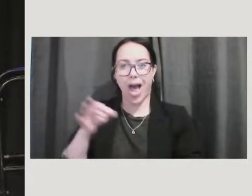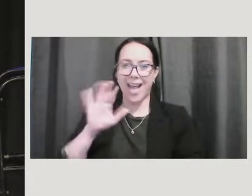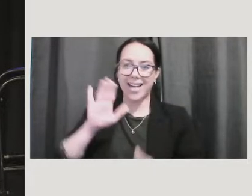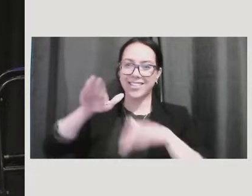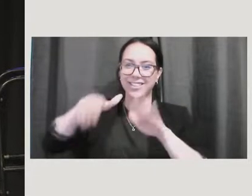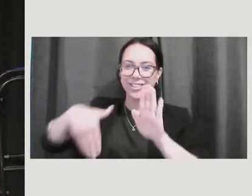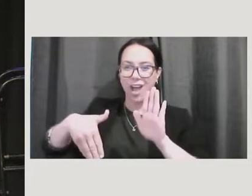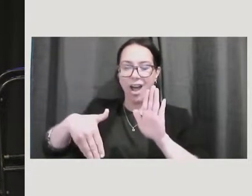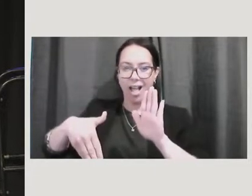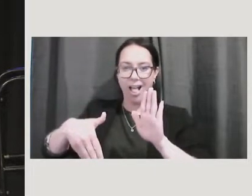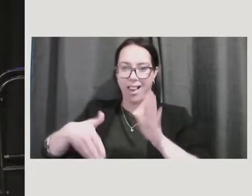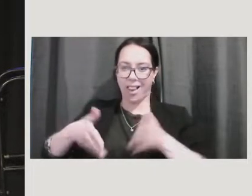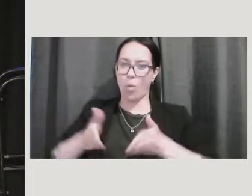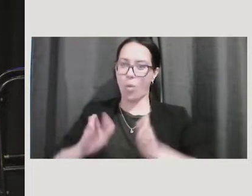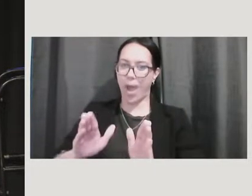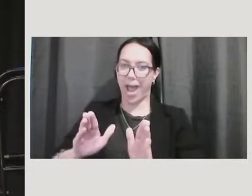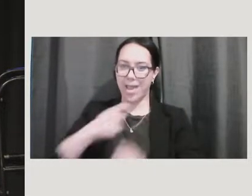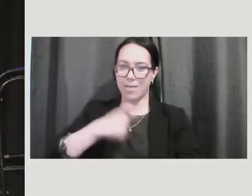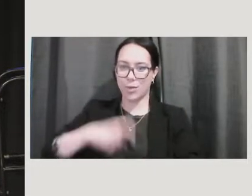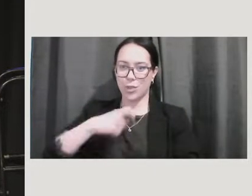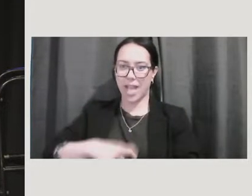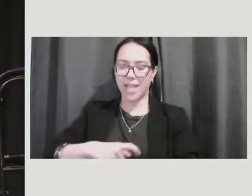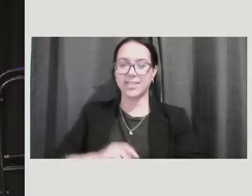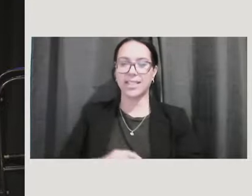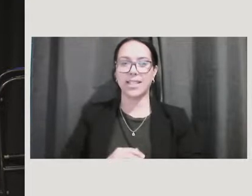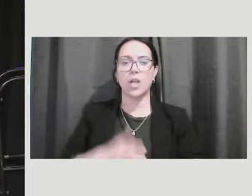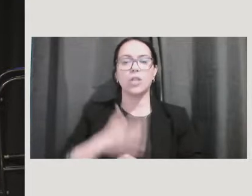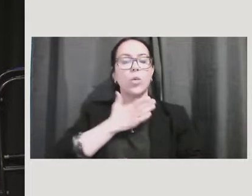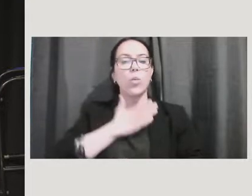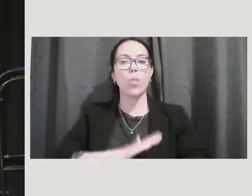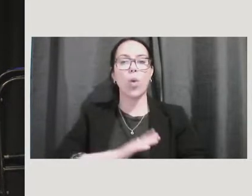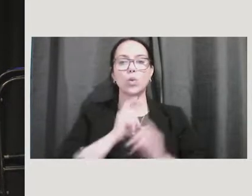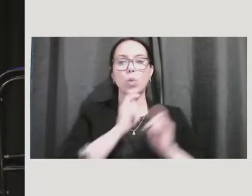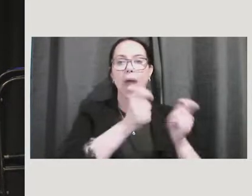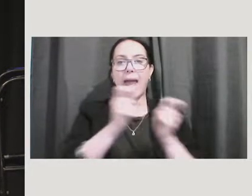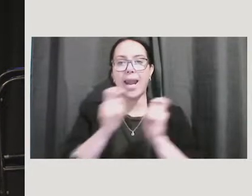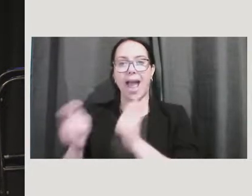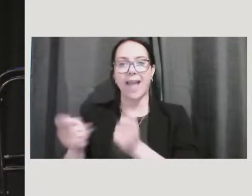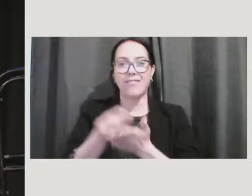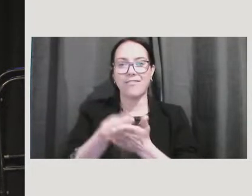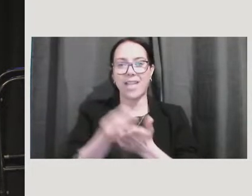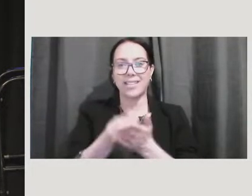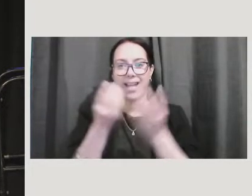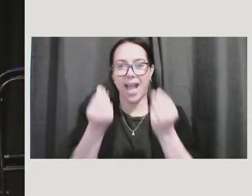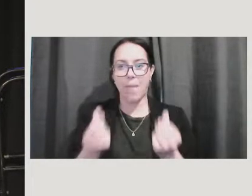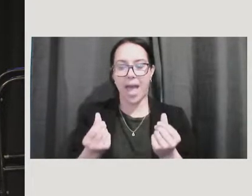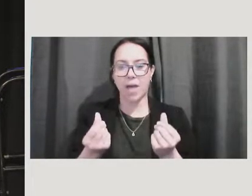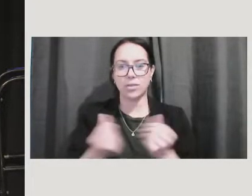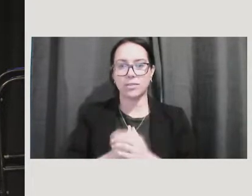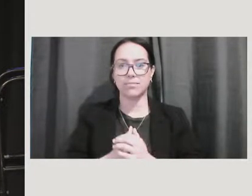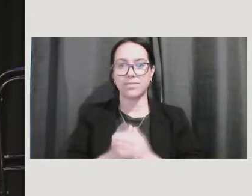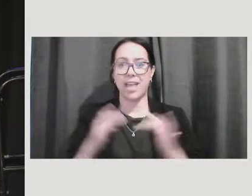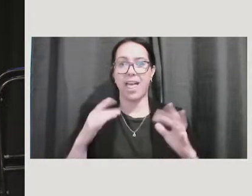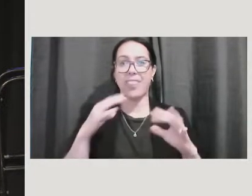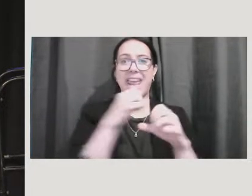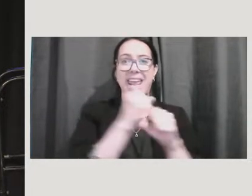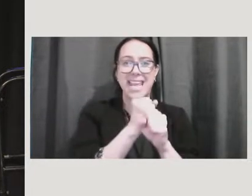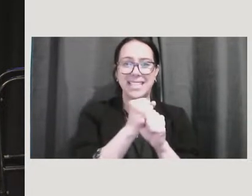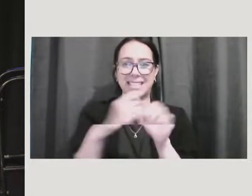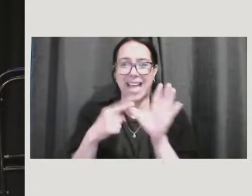we selected applications we wanted to fund and allocated amounts at the meetings end Anton had to keep shaving